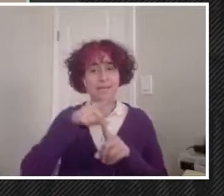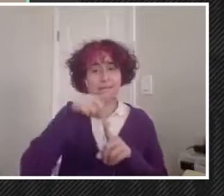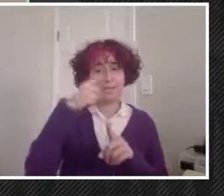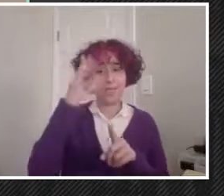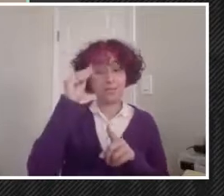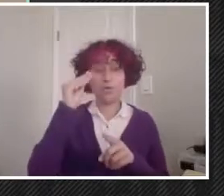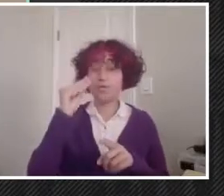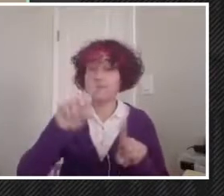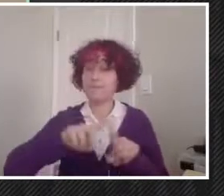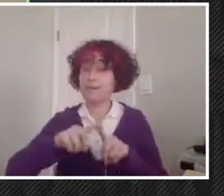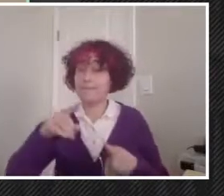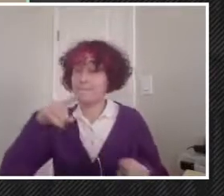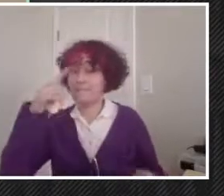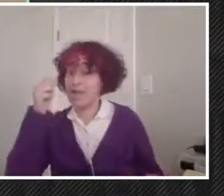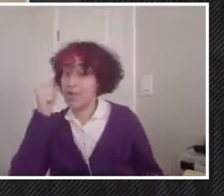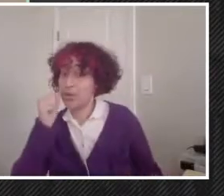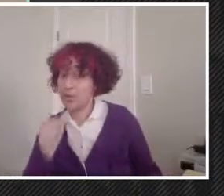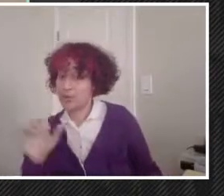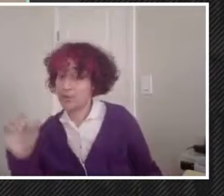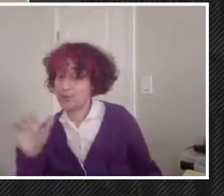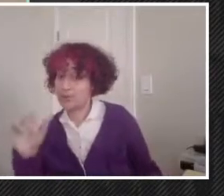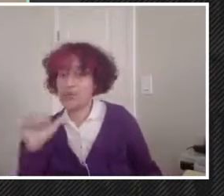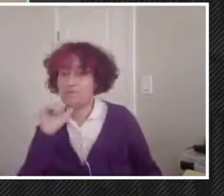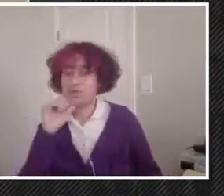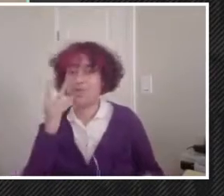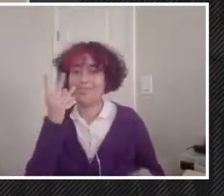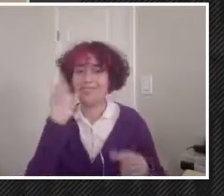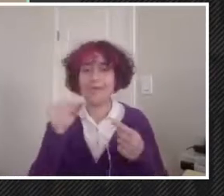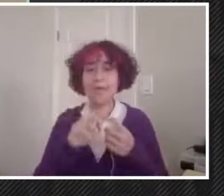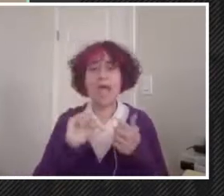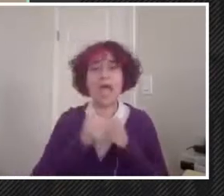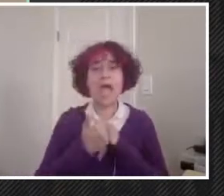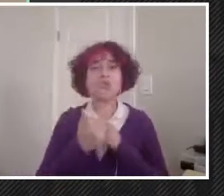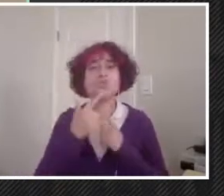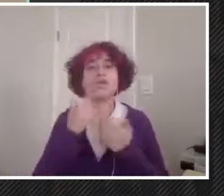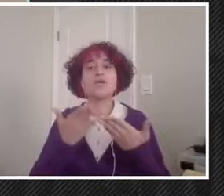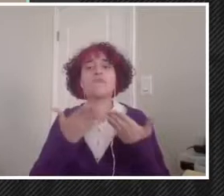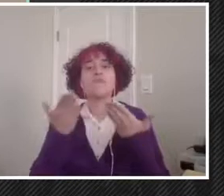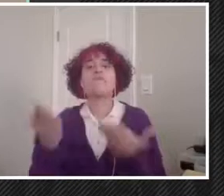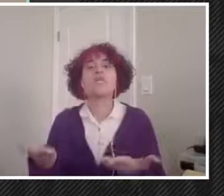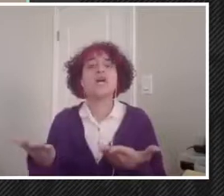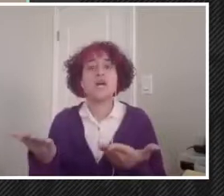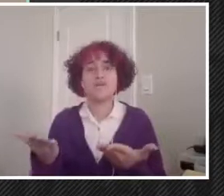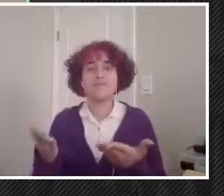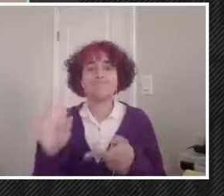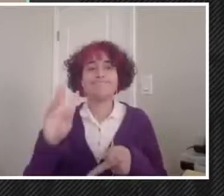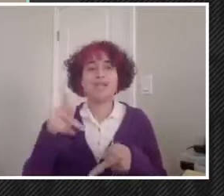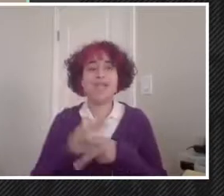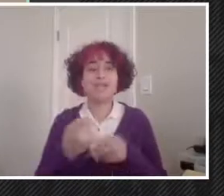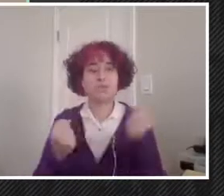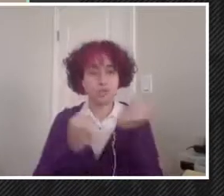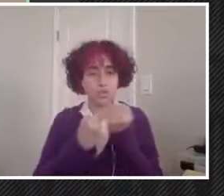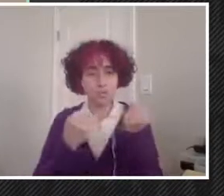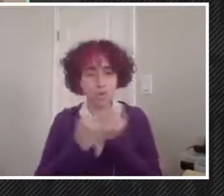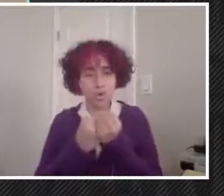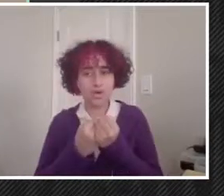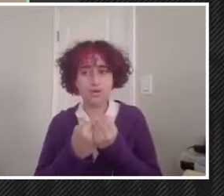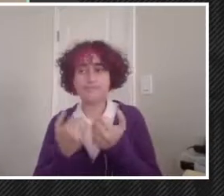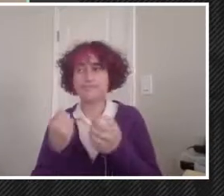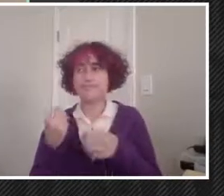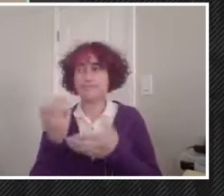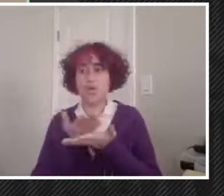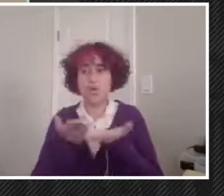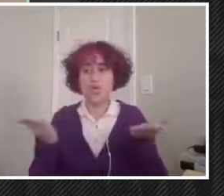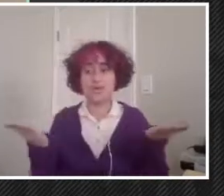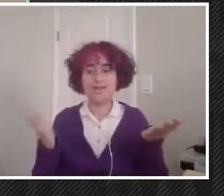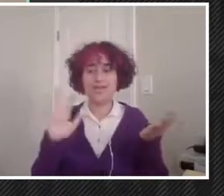don't think about how do we provide the types of supports and mechanisms that all of the Black